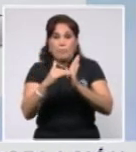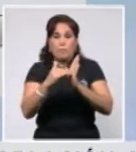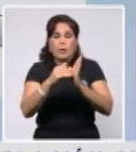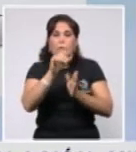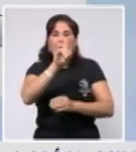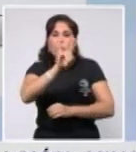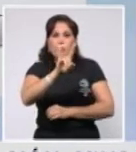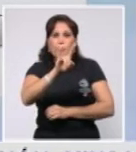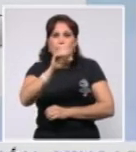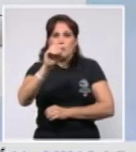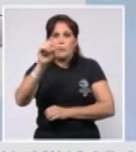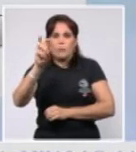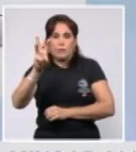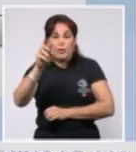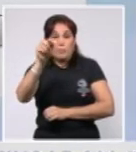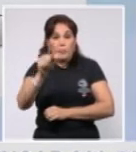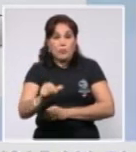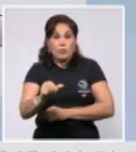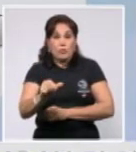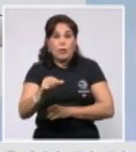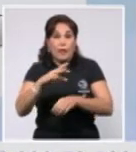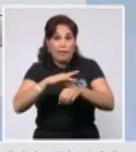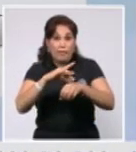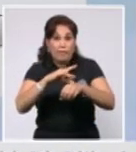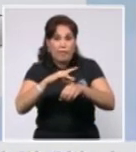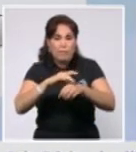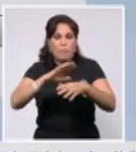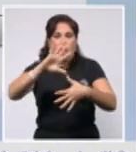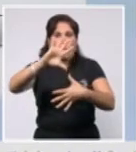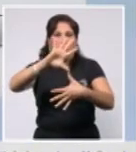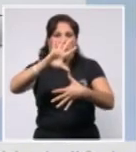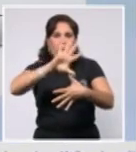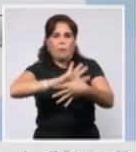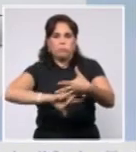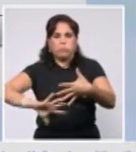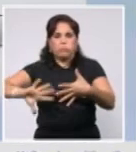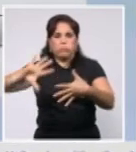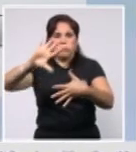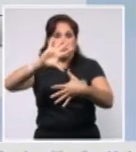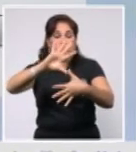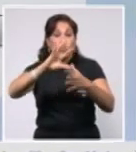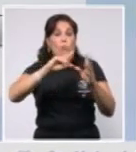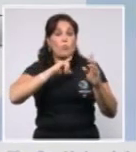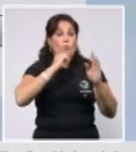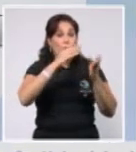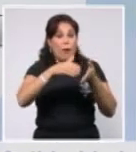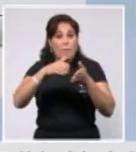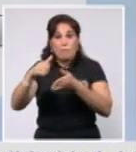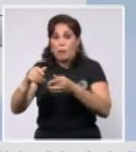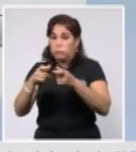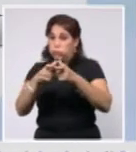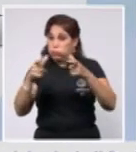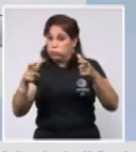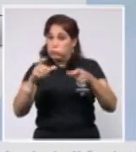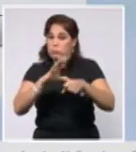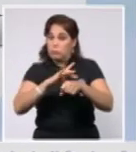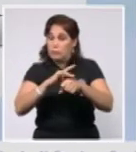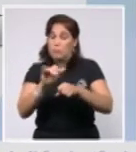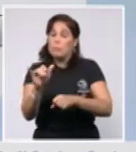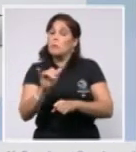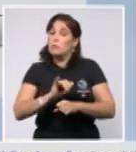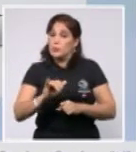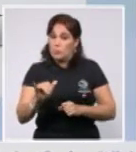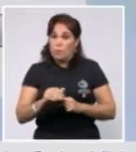of COVID-19 in the region yesterday, for a death toll in the Americas of